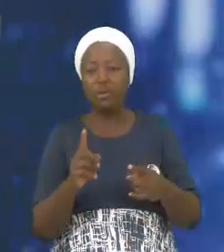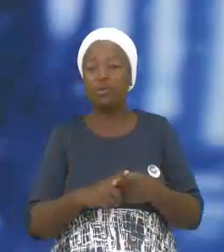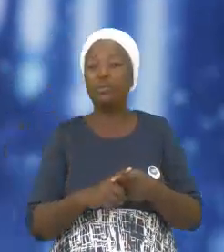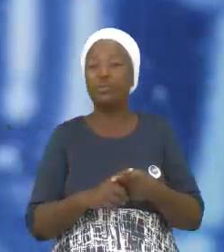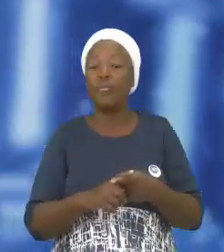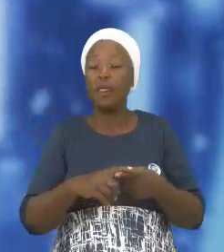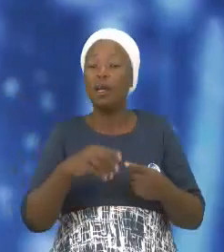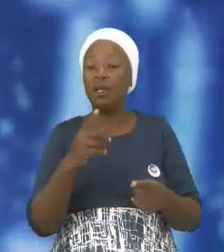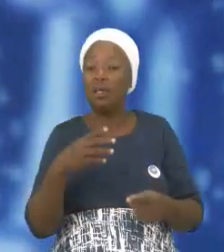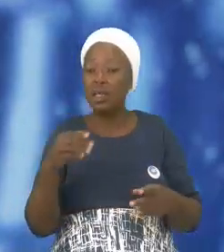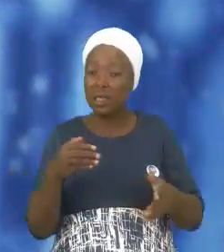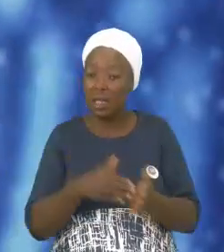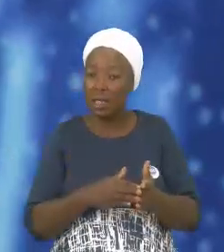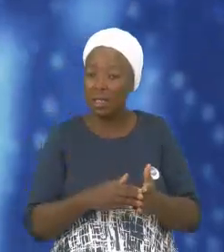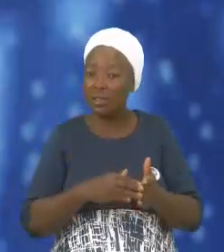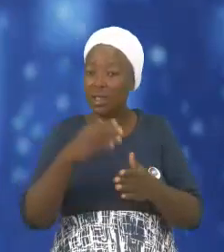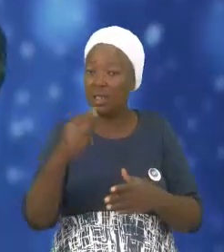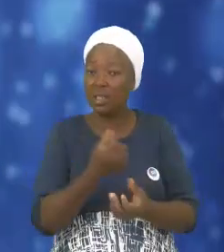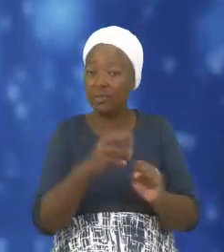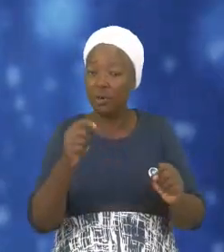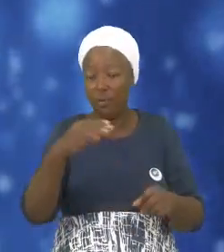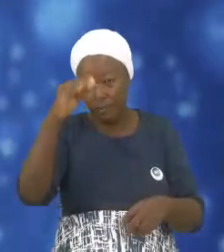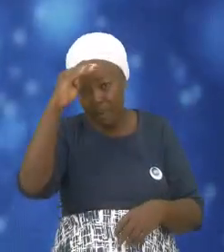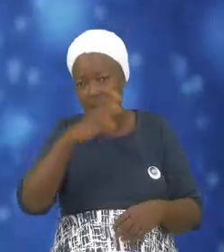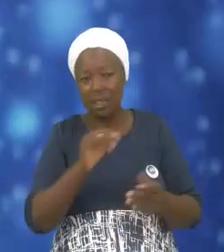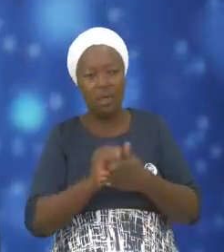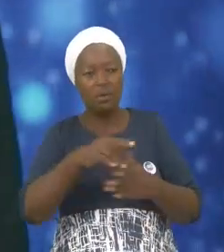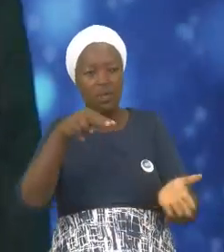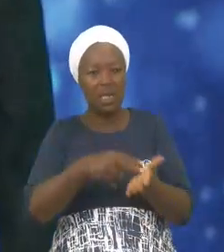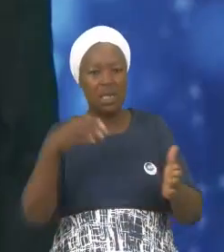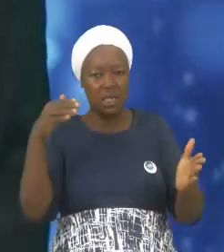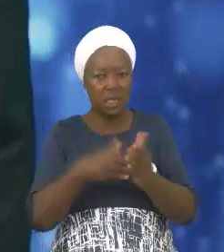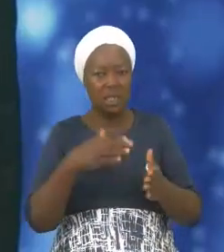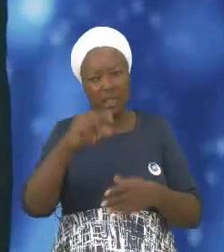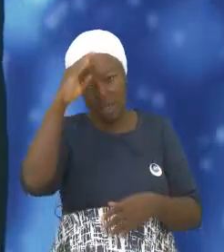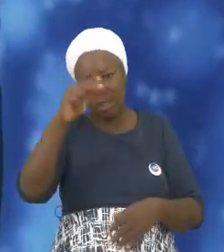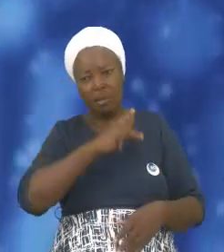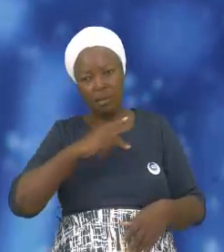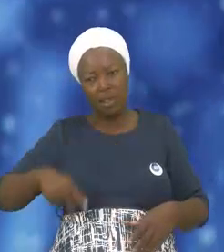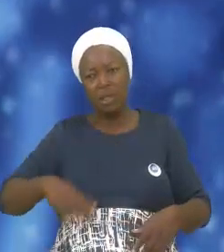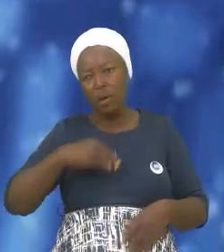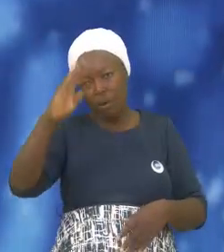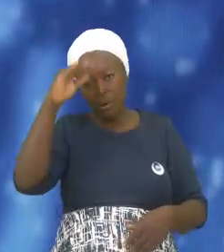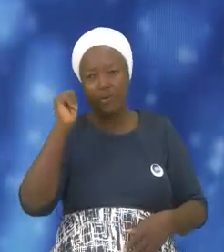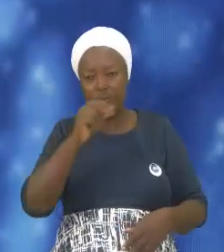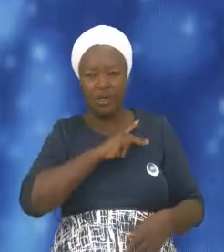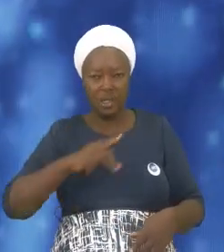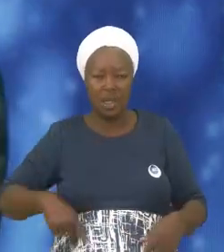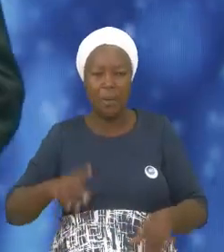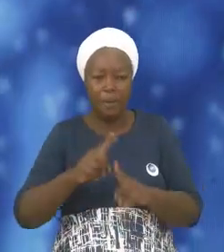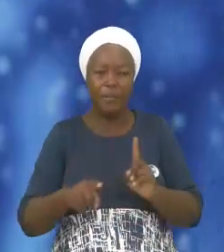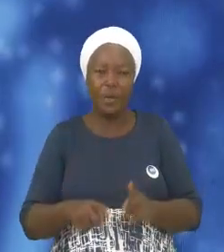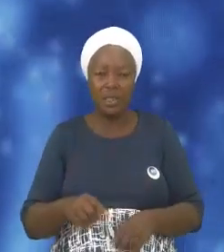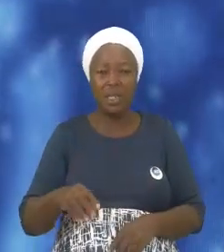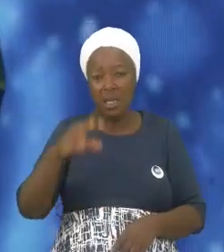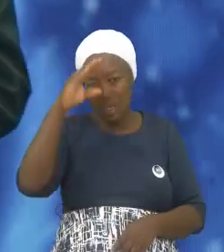stand against the prince of princes, but he shall be broken